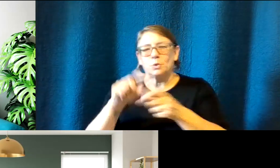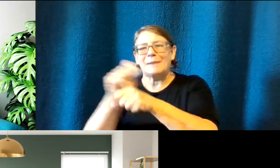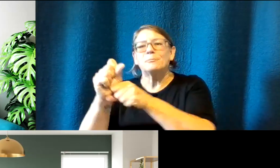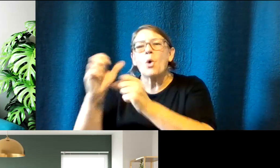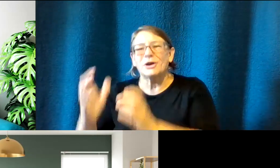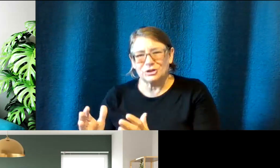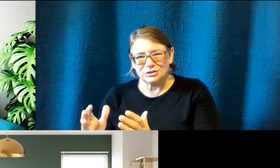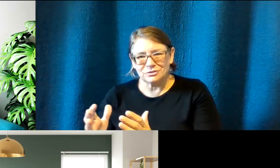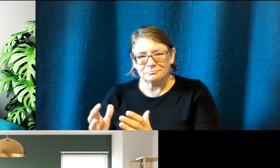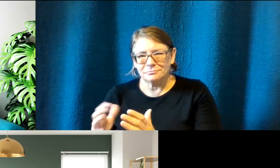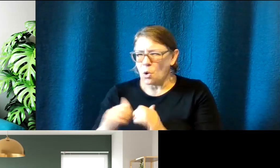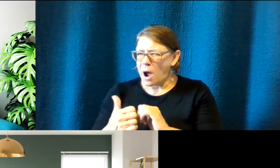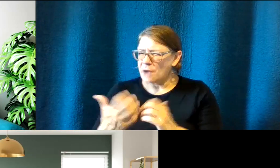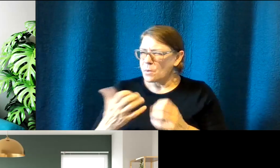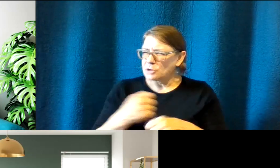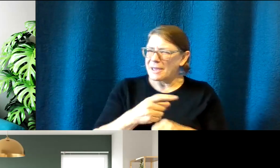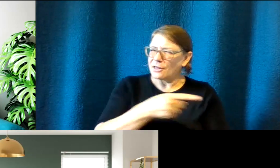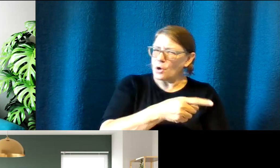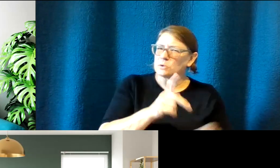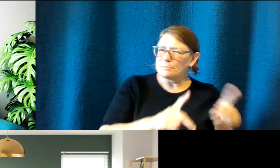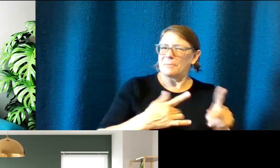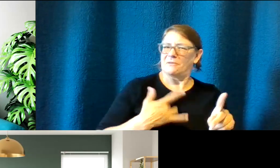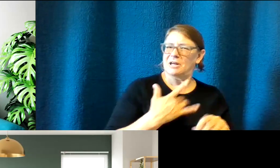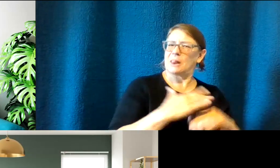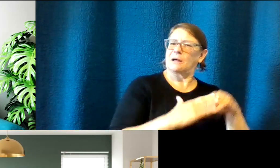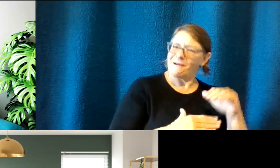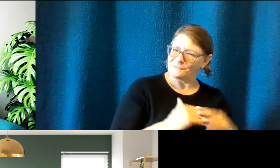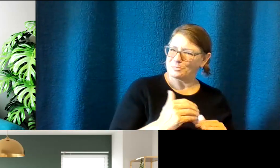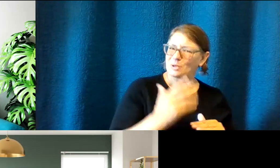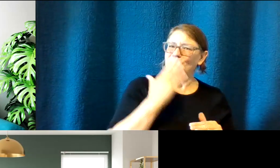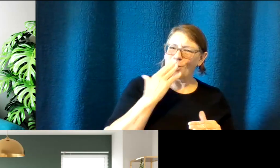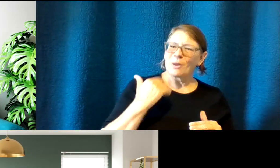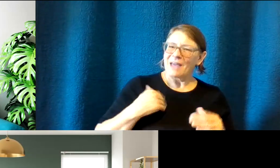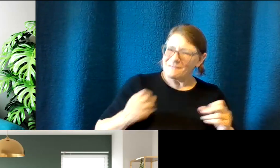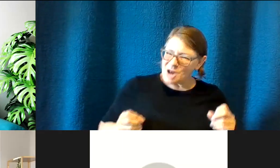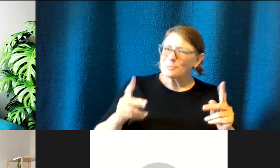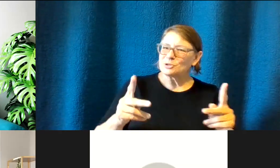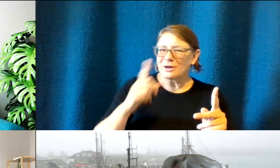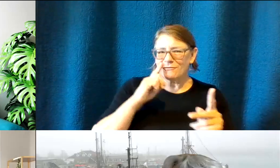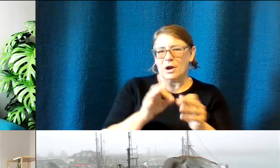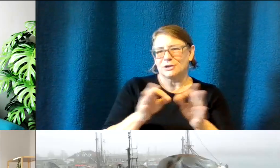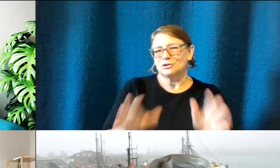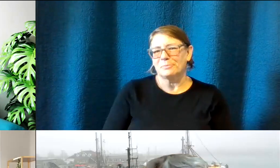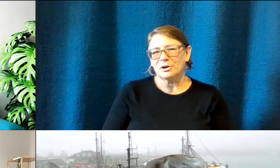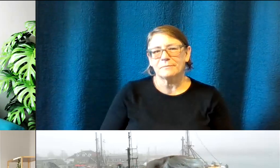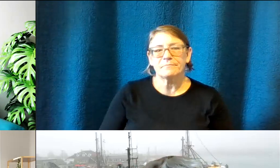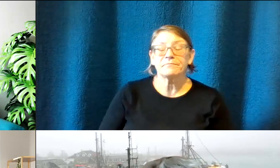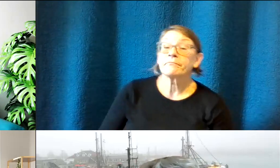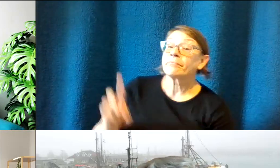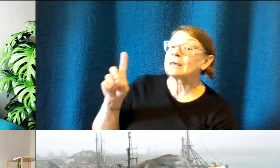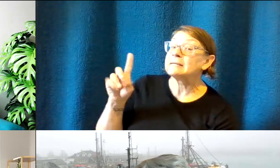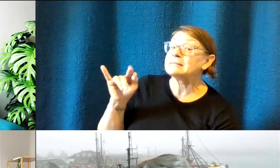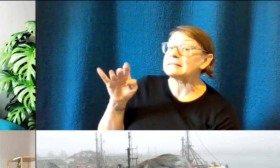we make people feel comfortable with knowing that that's an opportunity for them as well. And I would think